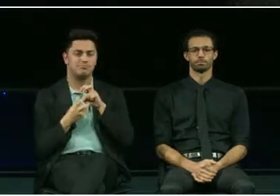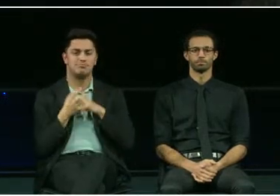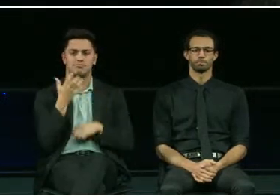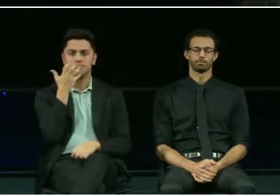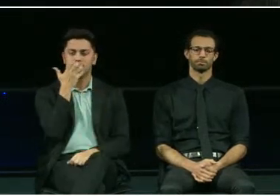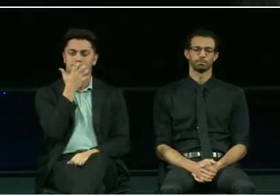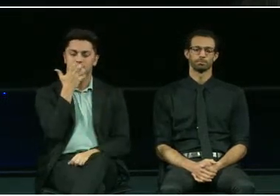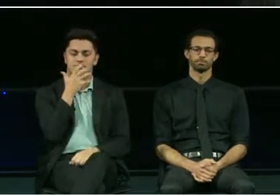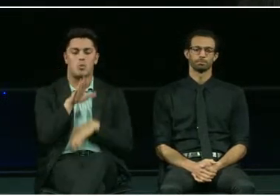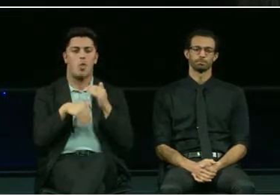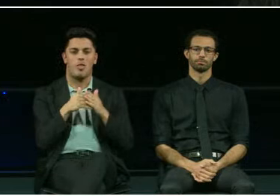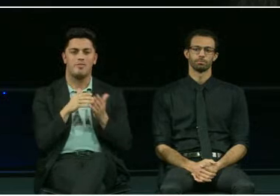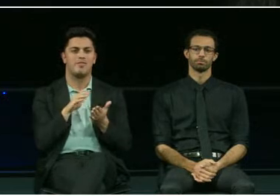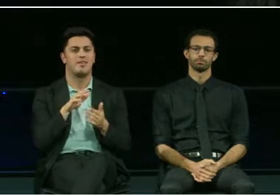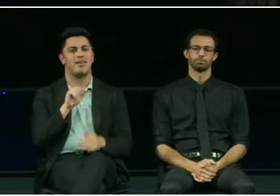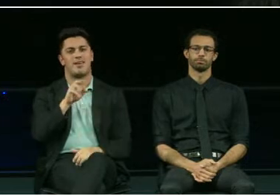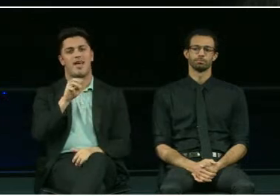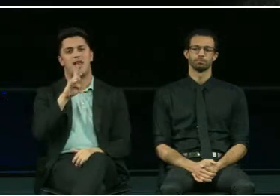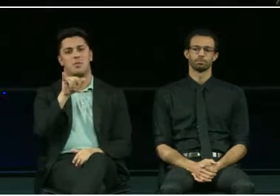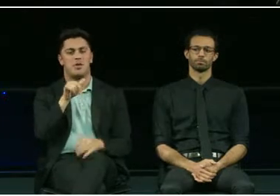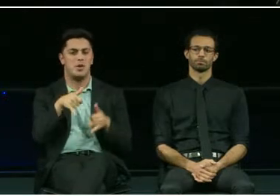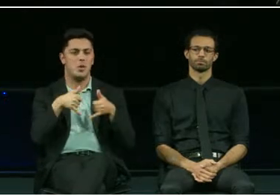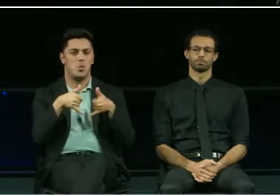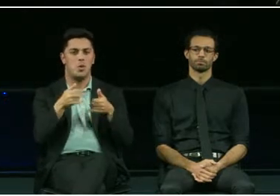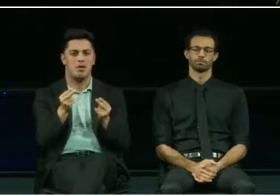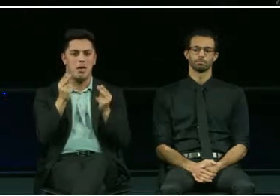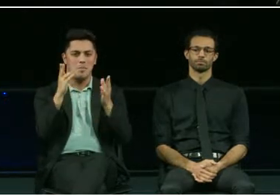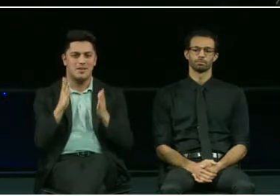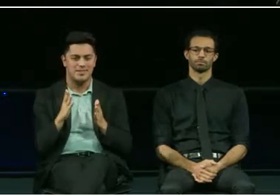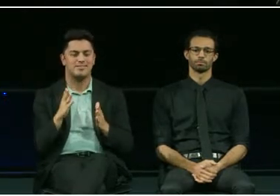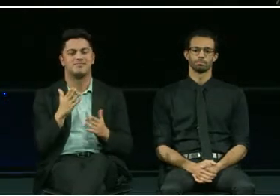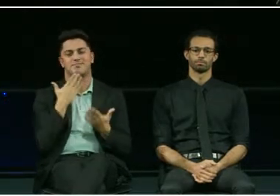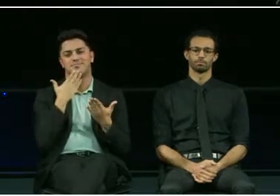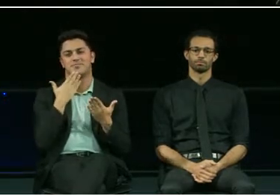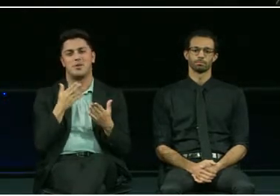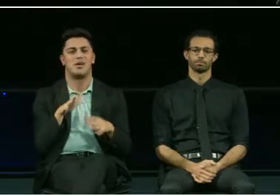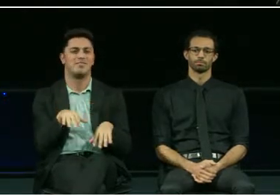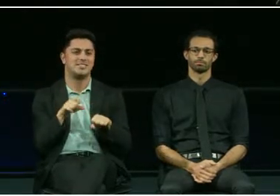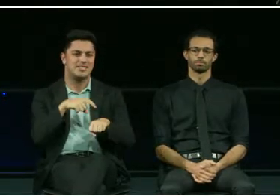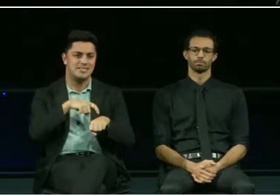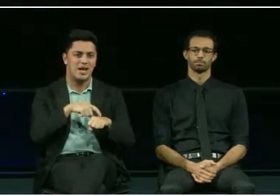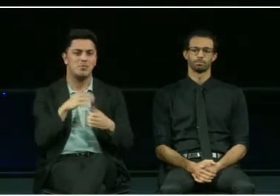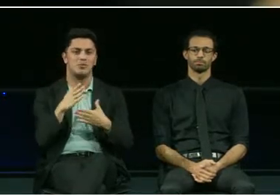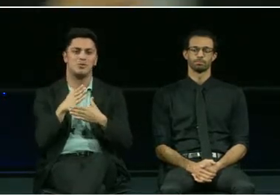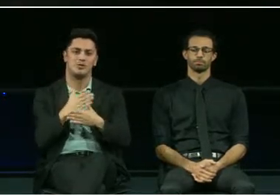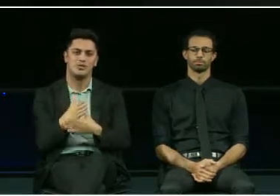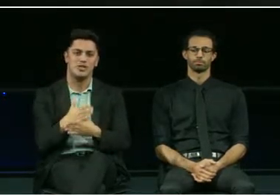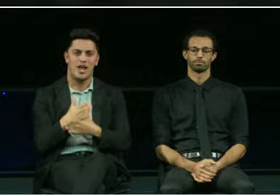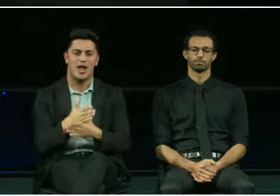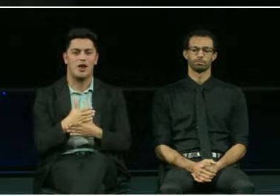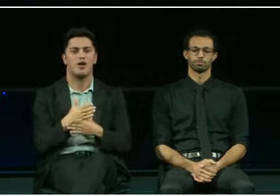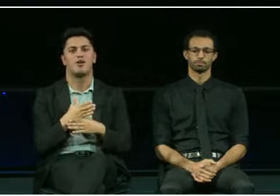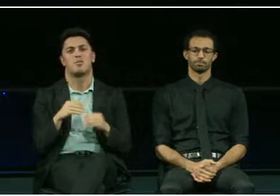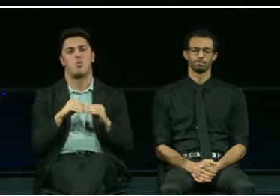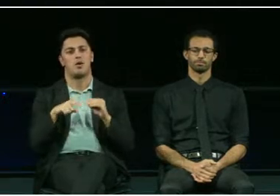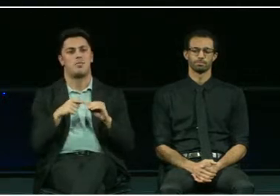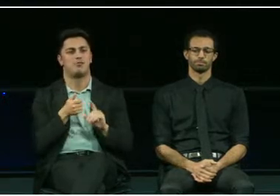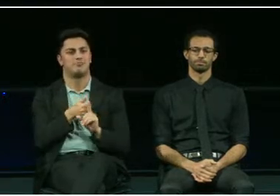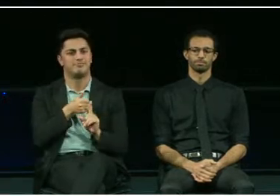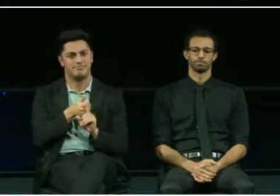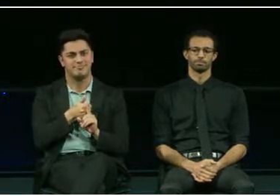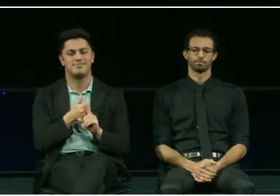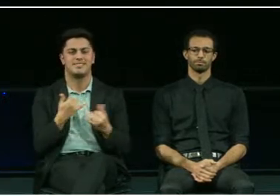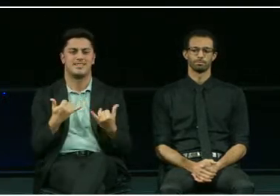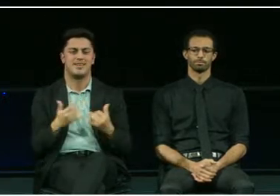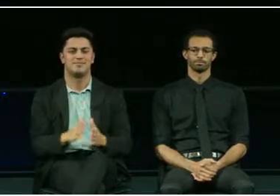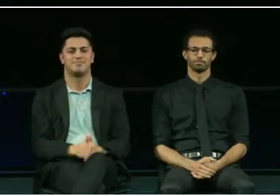of all of our Academy Award nominees. Congratulations, and thank you for taking the time to share more about your films with us